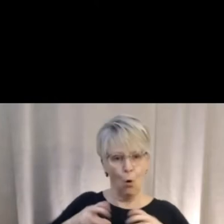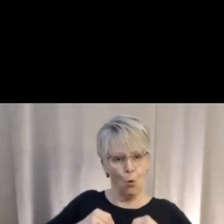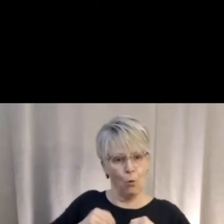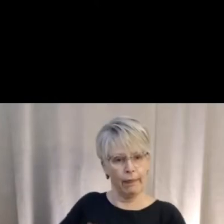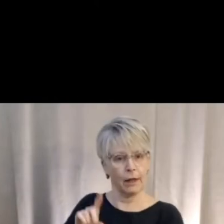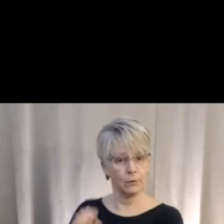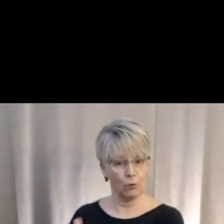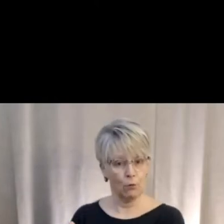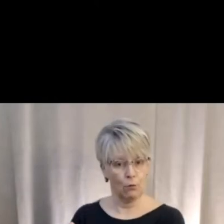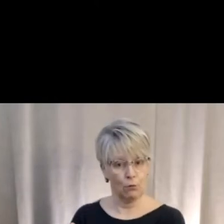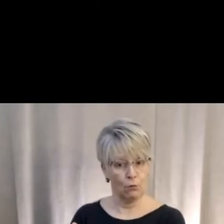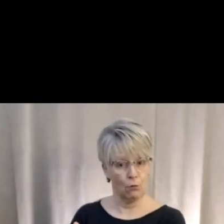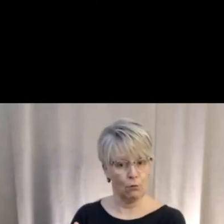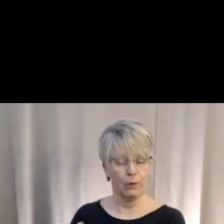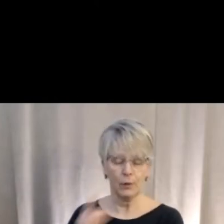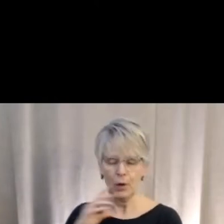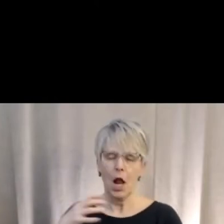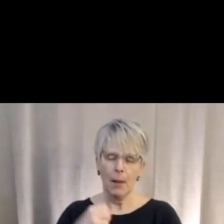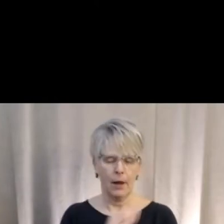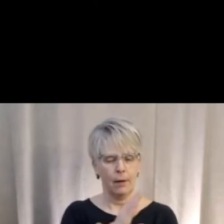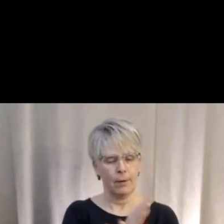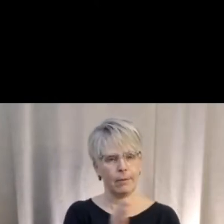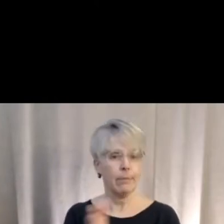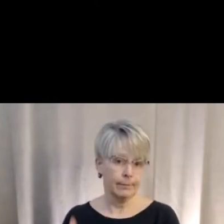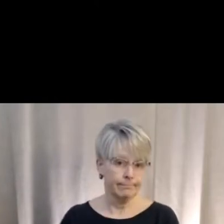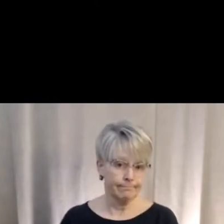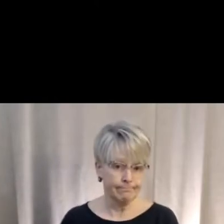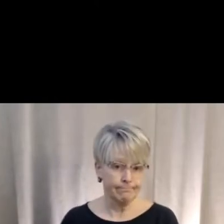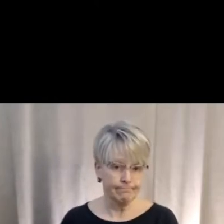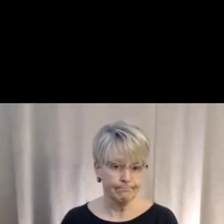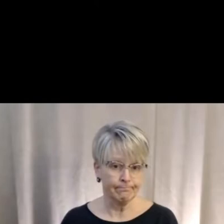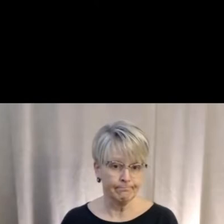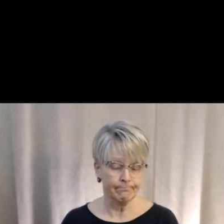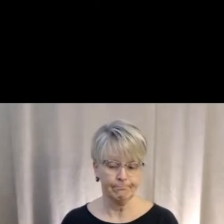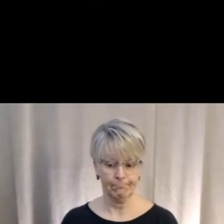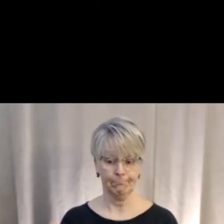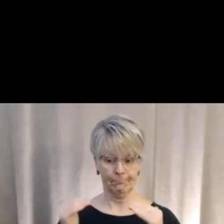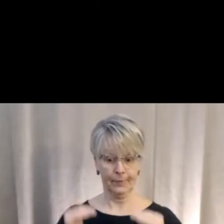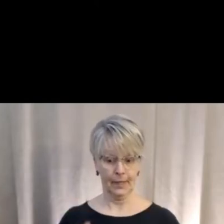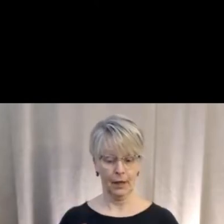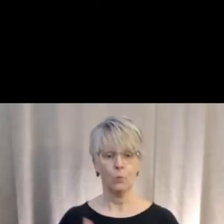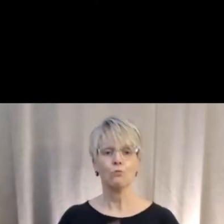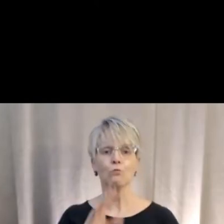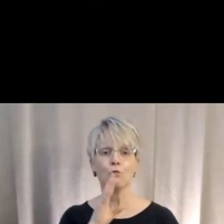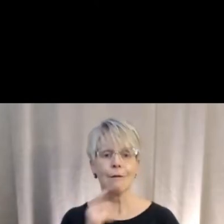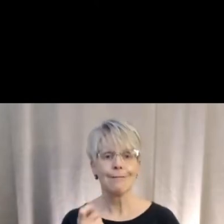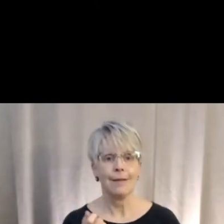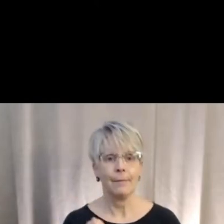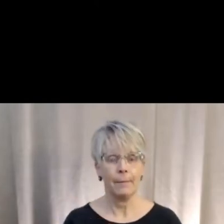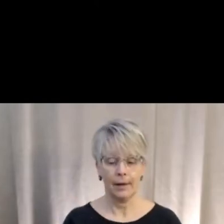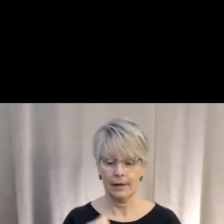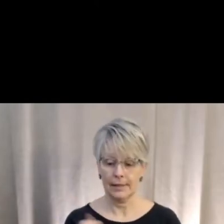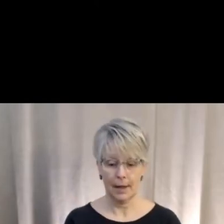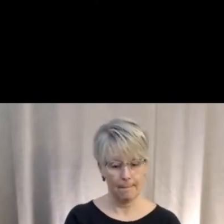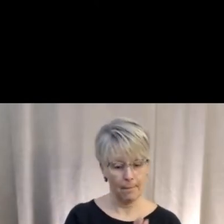So that's just a quick recap on of what we first discussed. The next was we talked a little bit about the Saskatchewan policy